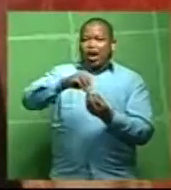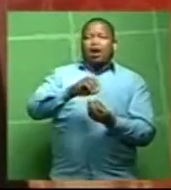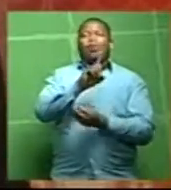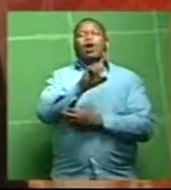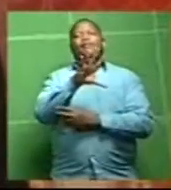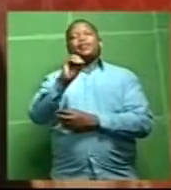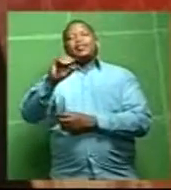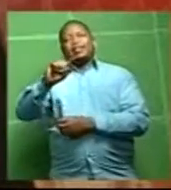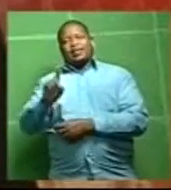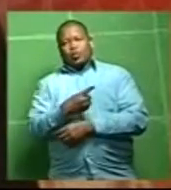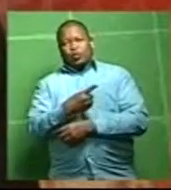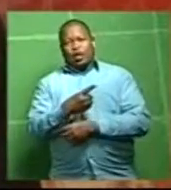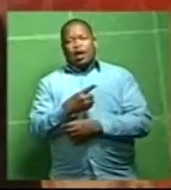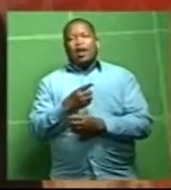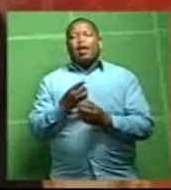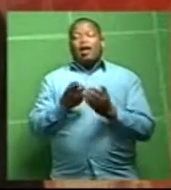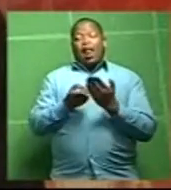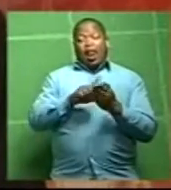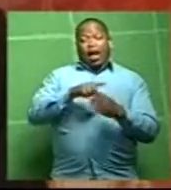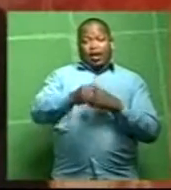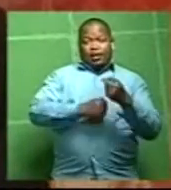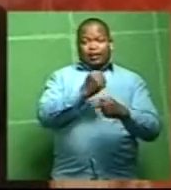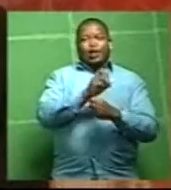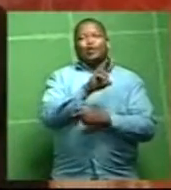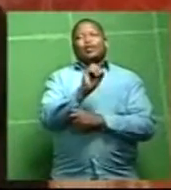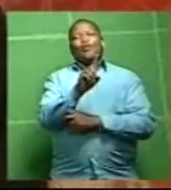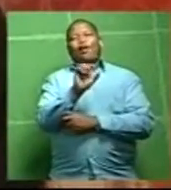From the 2015 tournament